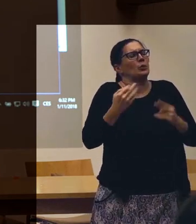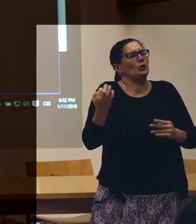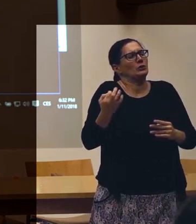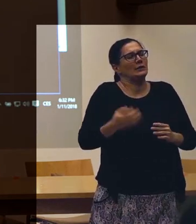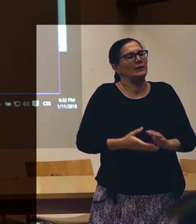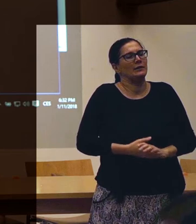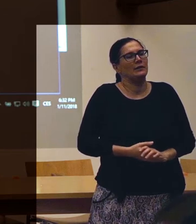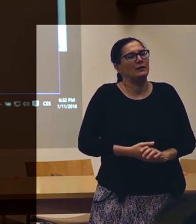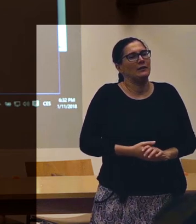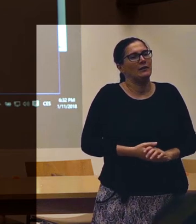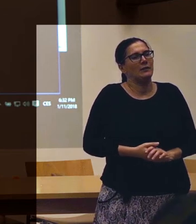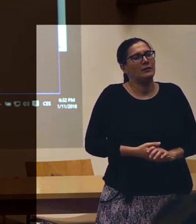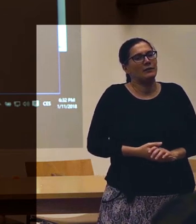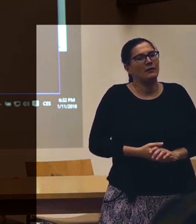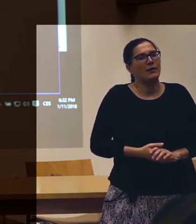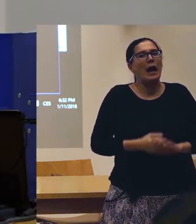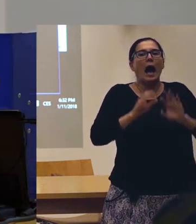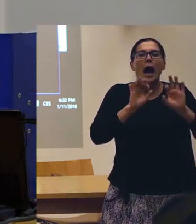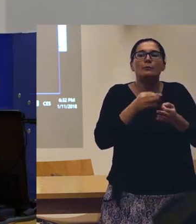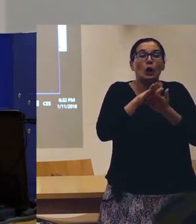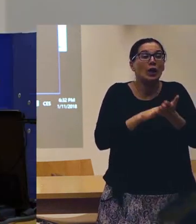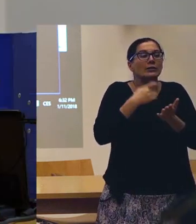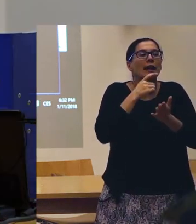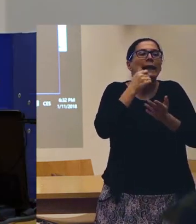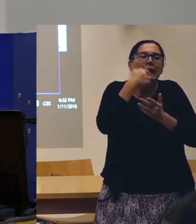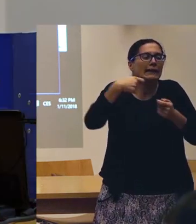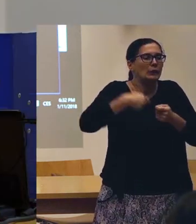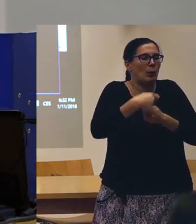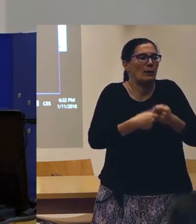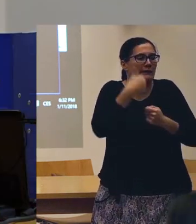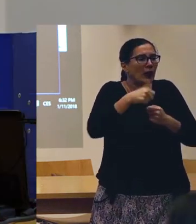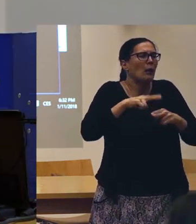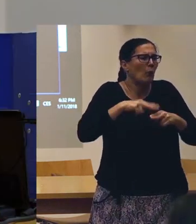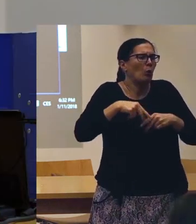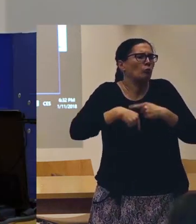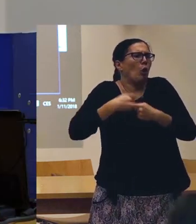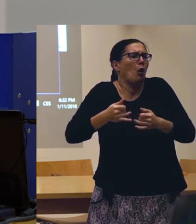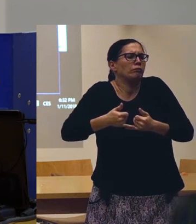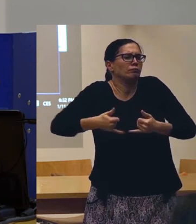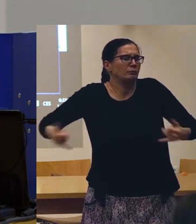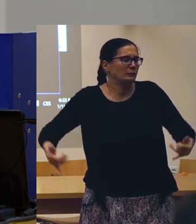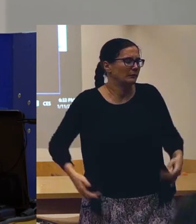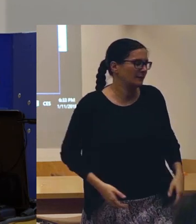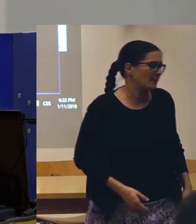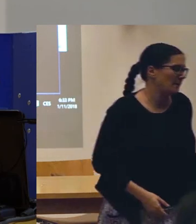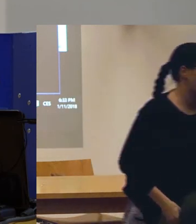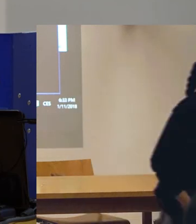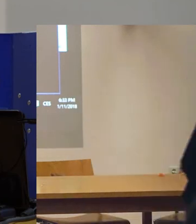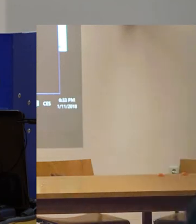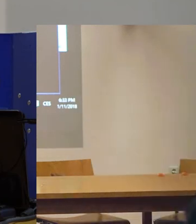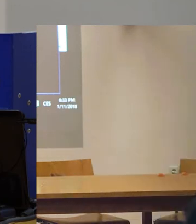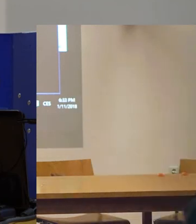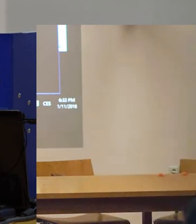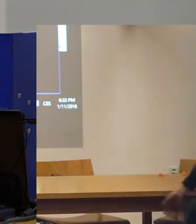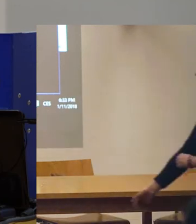as a one-to-one collaboration. Mm-hmm. So would you prefer such a collaboration more than the collaboration